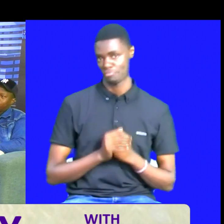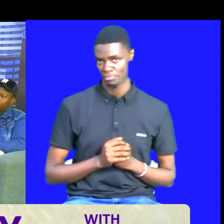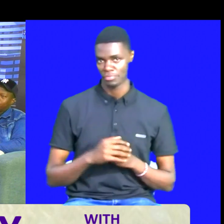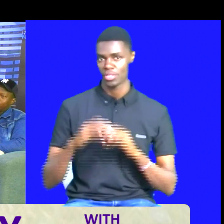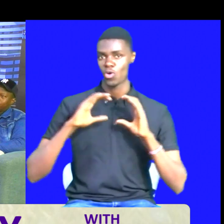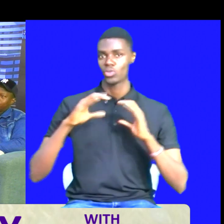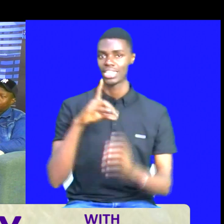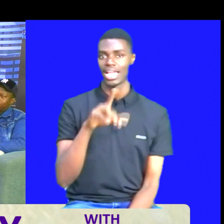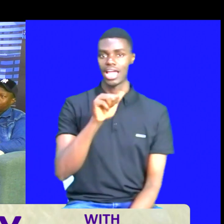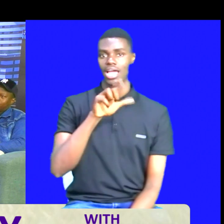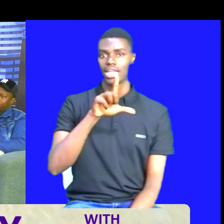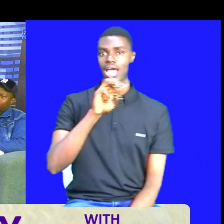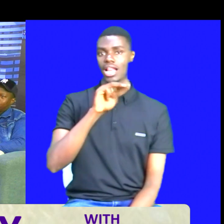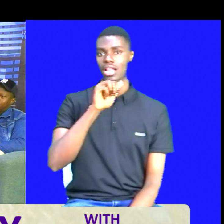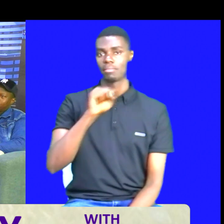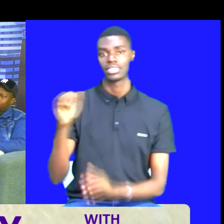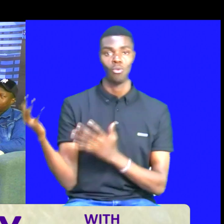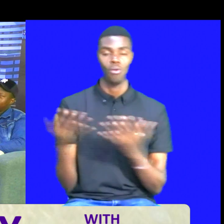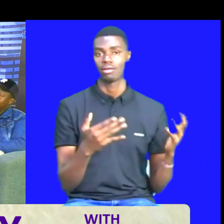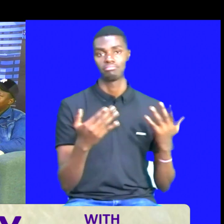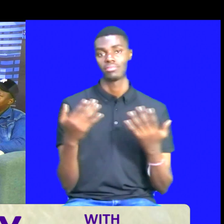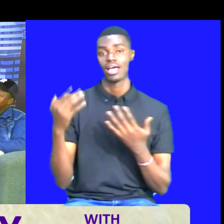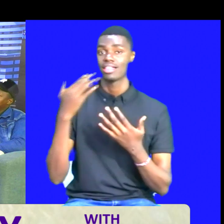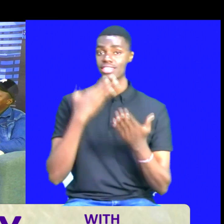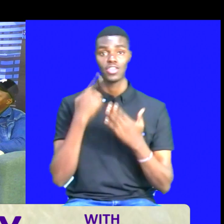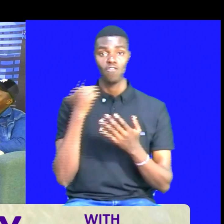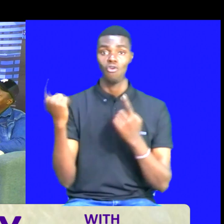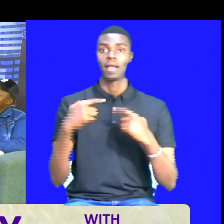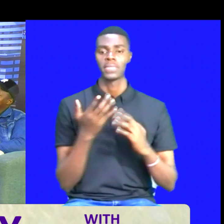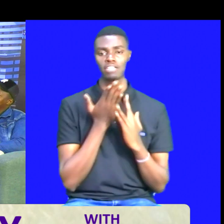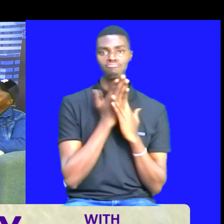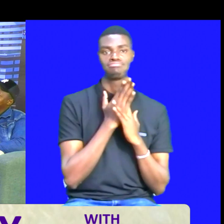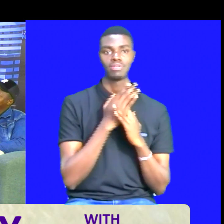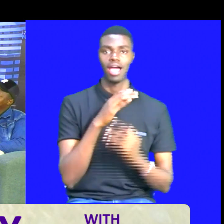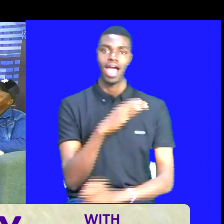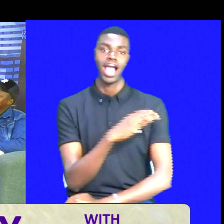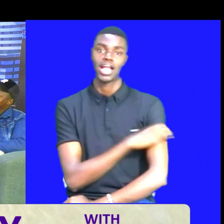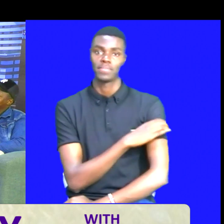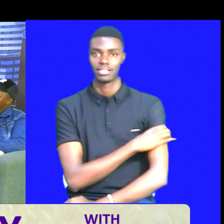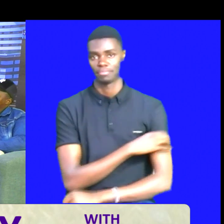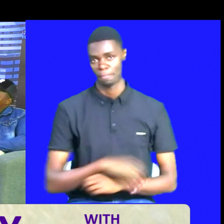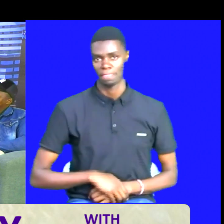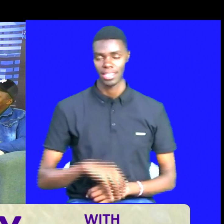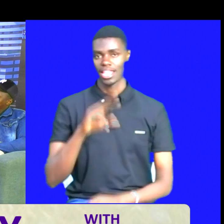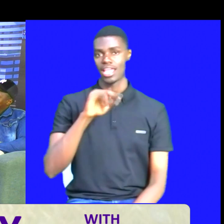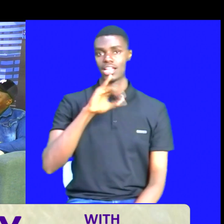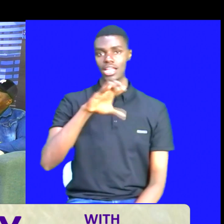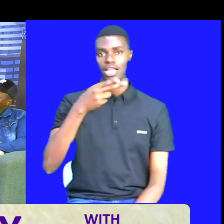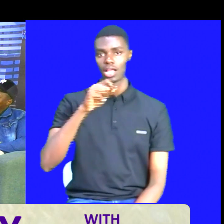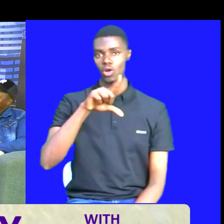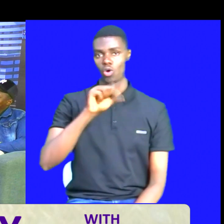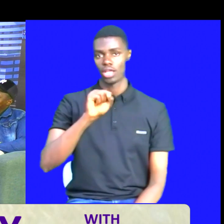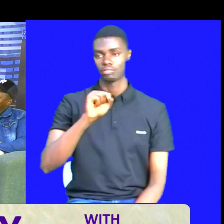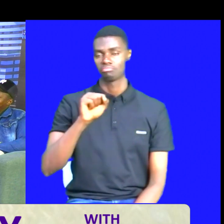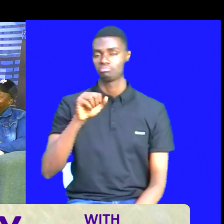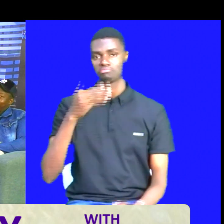Mr. Dalmas, karibu sana. Asante sana. Thanks so much for making time. Pale katikati tuko na captain, kijana tayari pale, Nicholas Keyo. Asante.